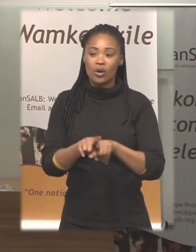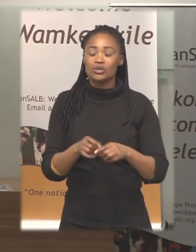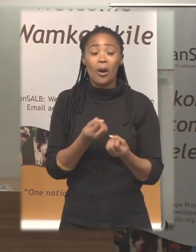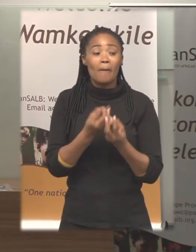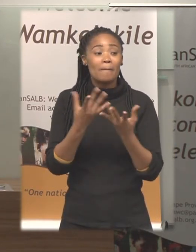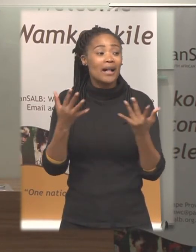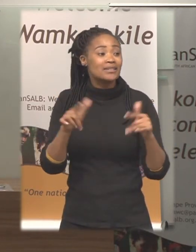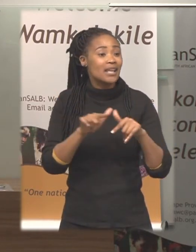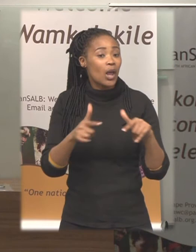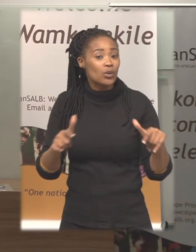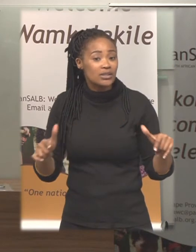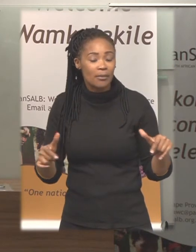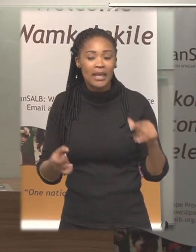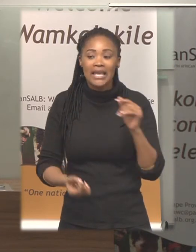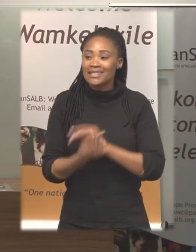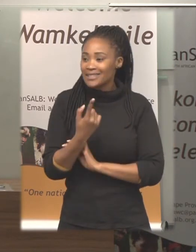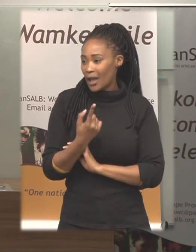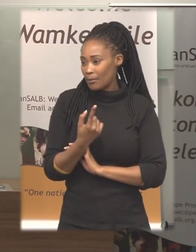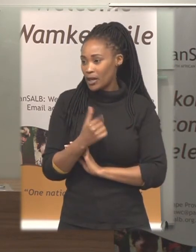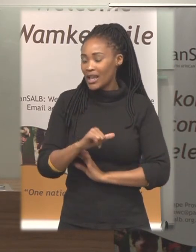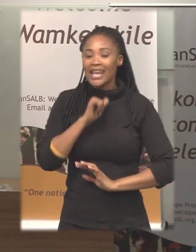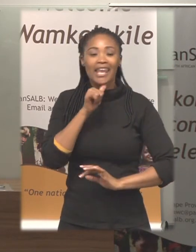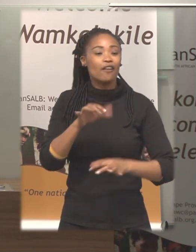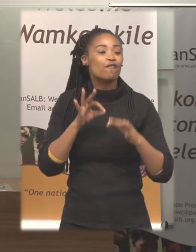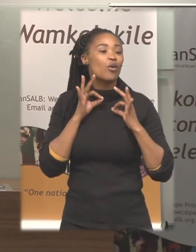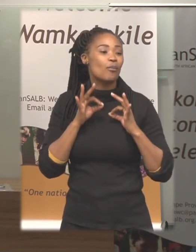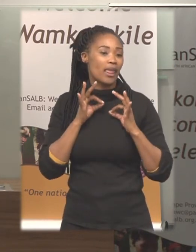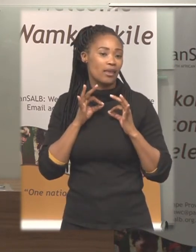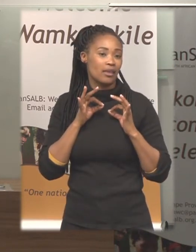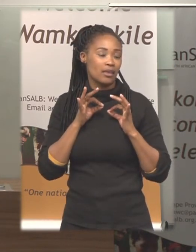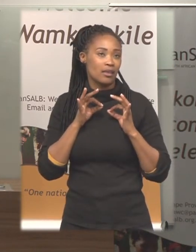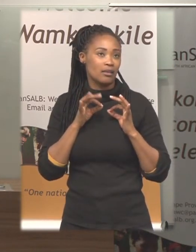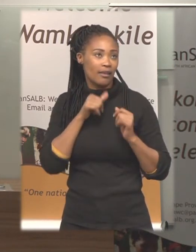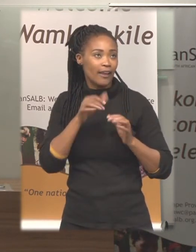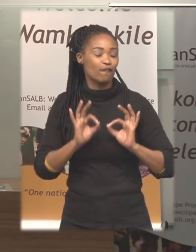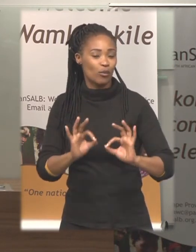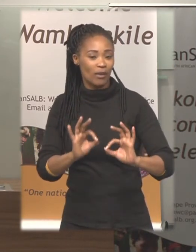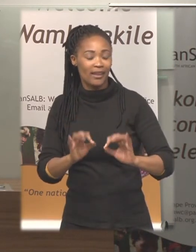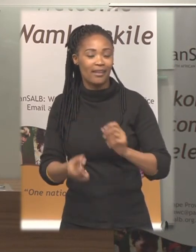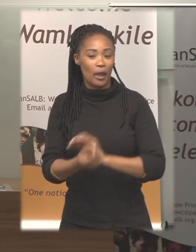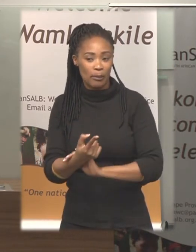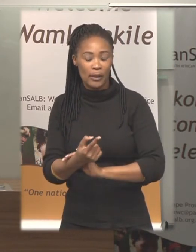multilingualism is going on informally, whereas in fact we can actually have